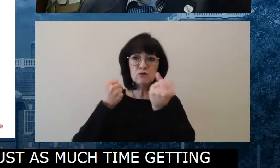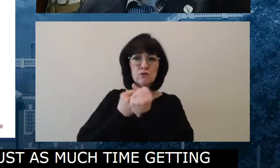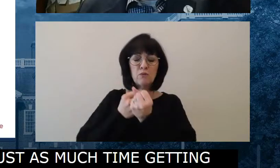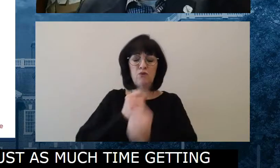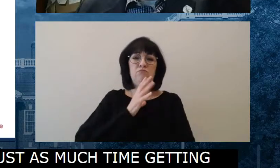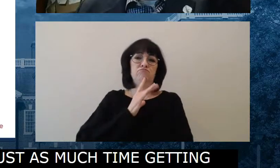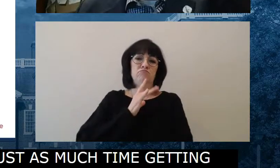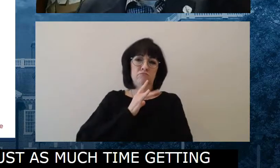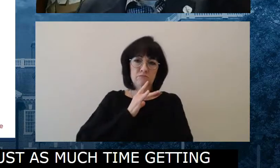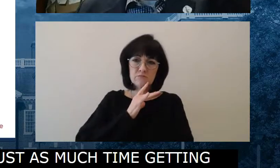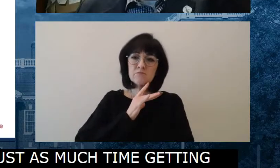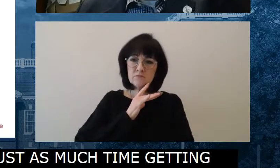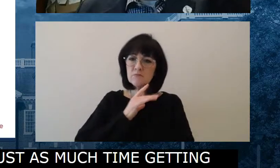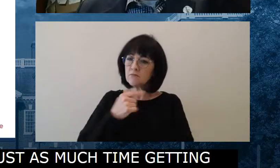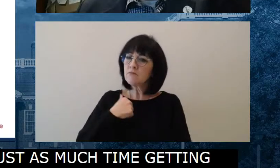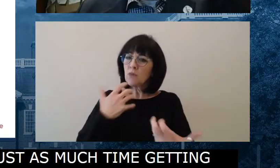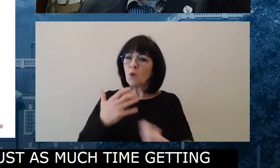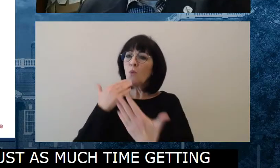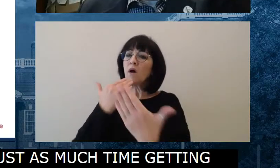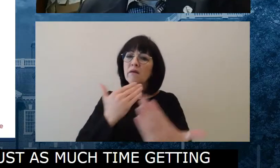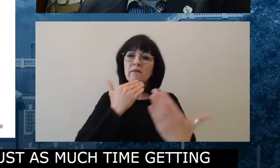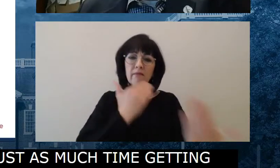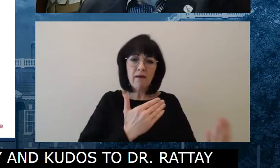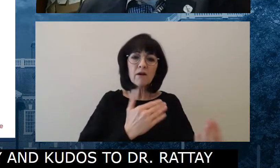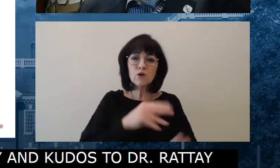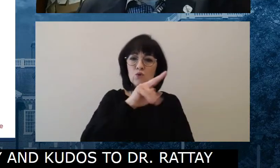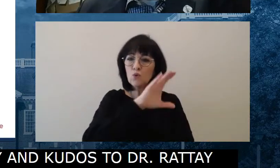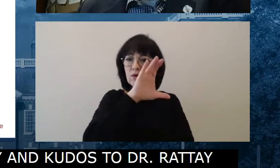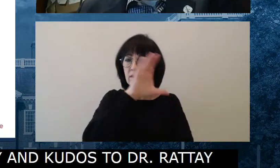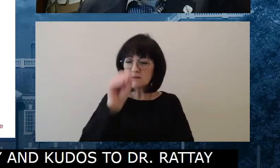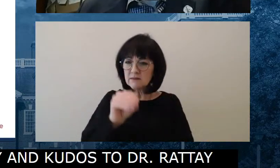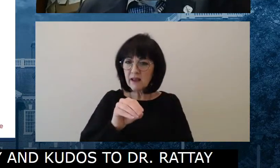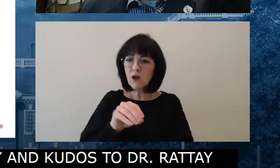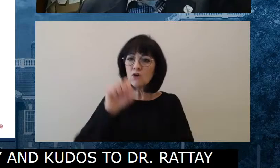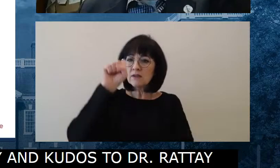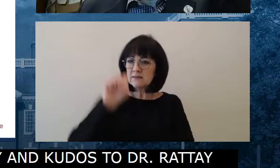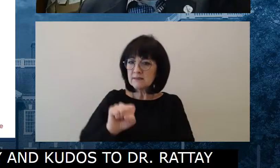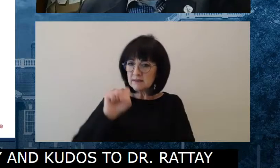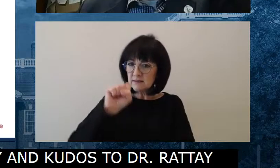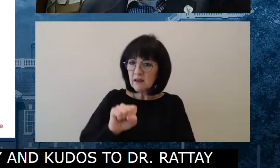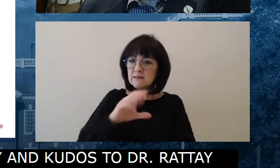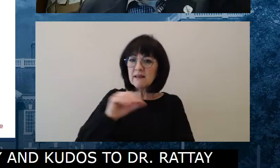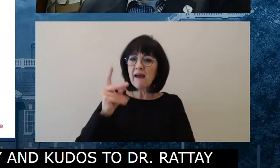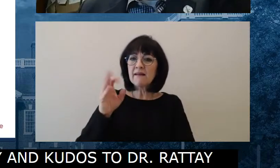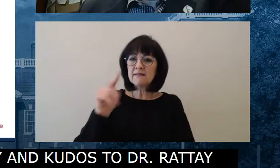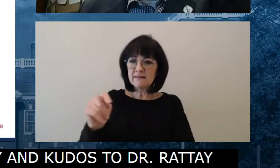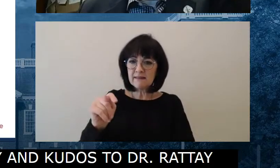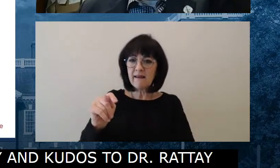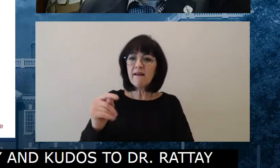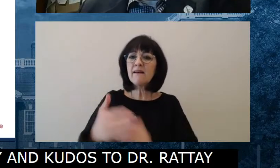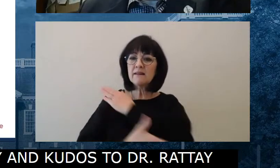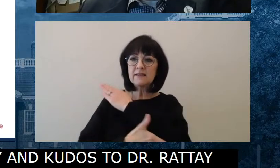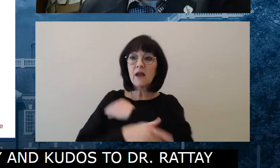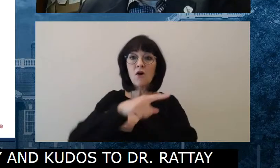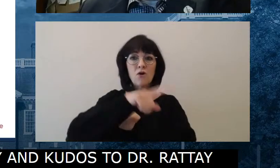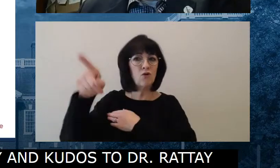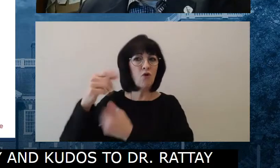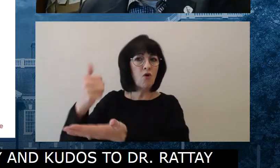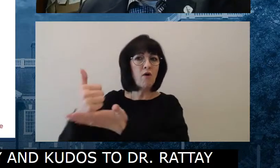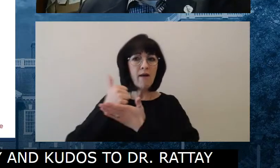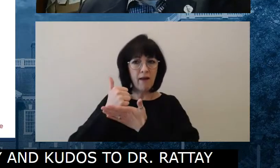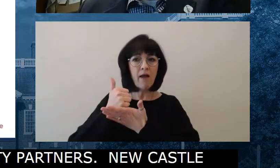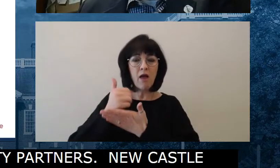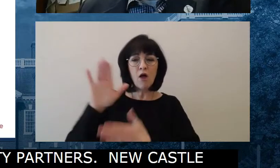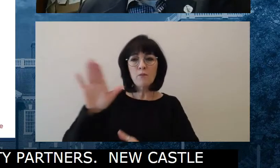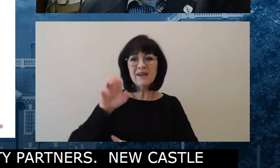as well as to our county partners. Newcastle County, Kent, and Sussex have all provided paramedics to assist as the